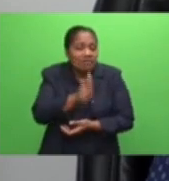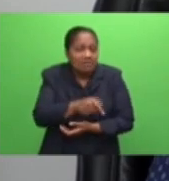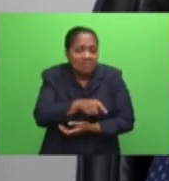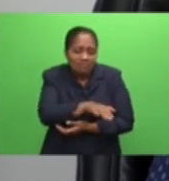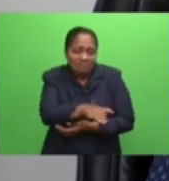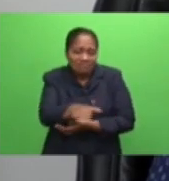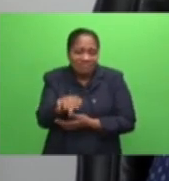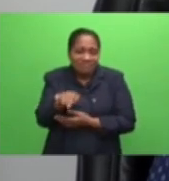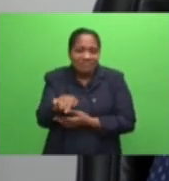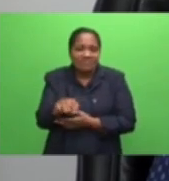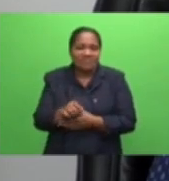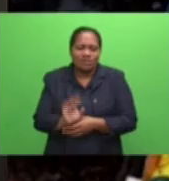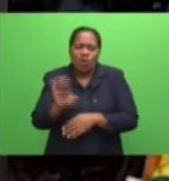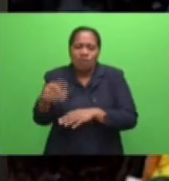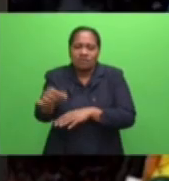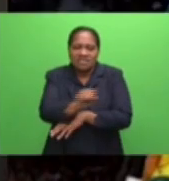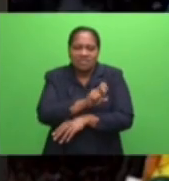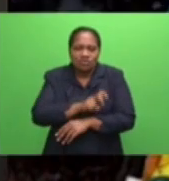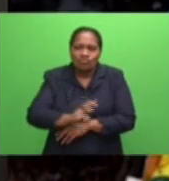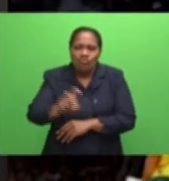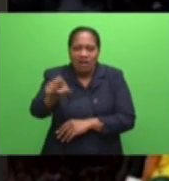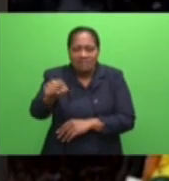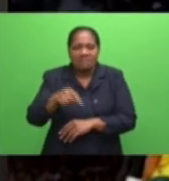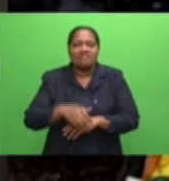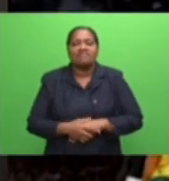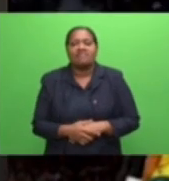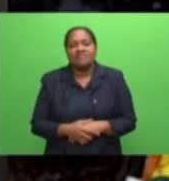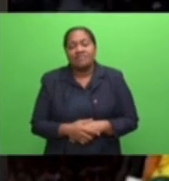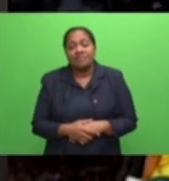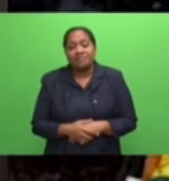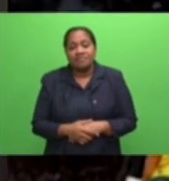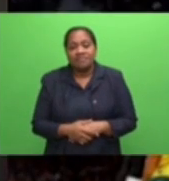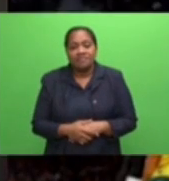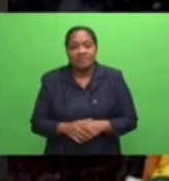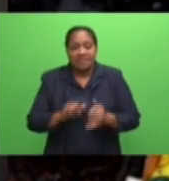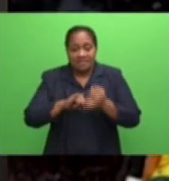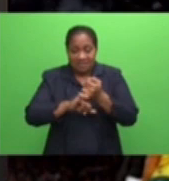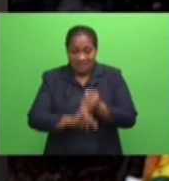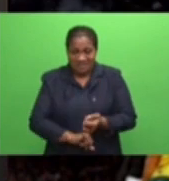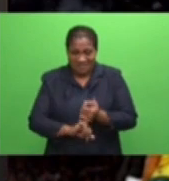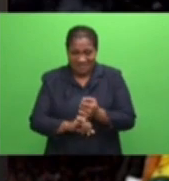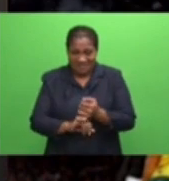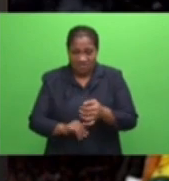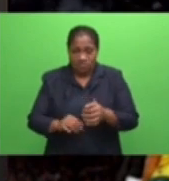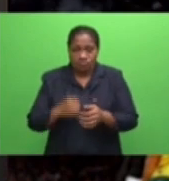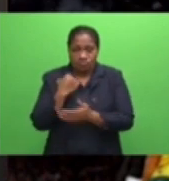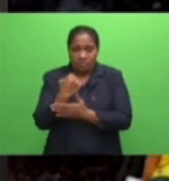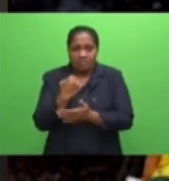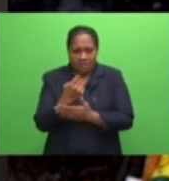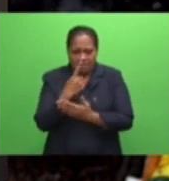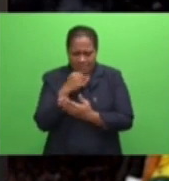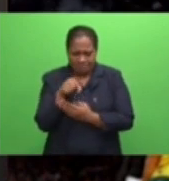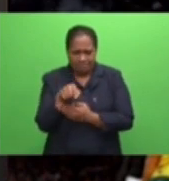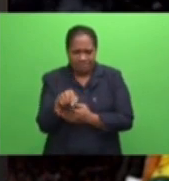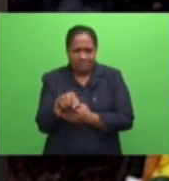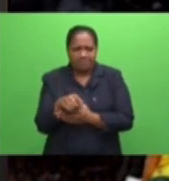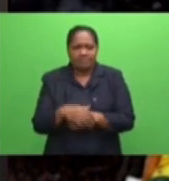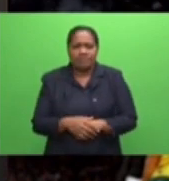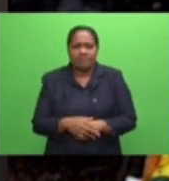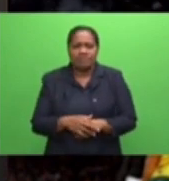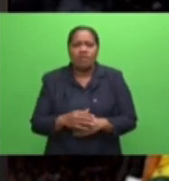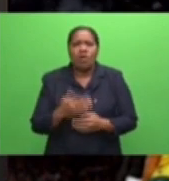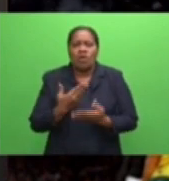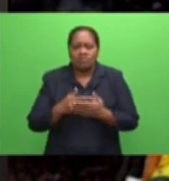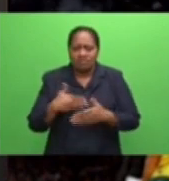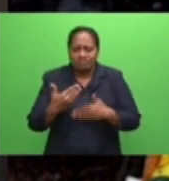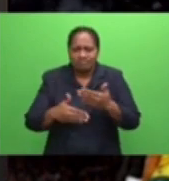our overseas tour. Southern Hemisphere rugby could be in for a major shake-up with doubts over the ongoing